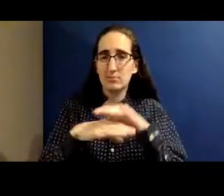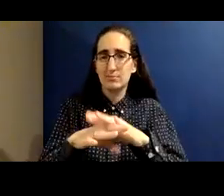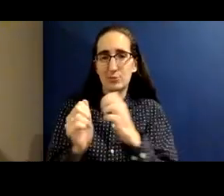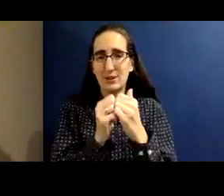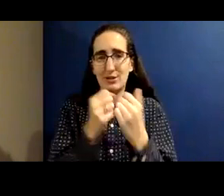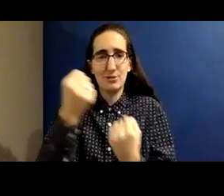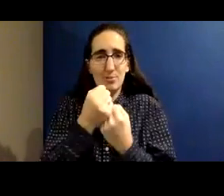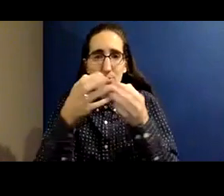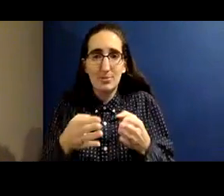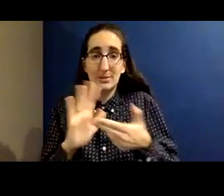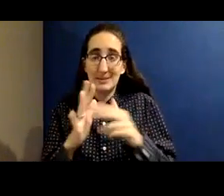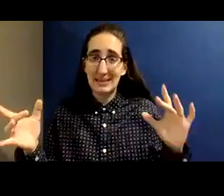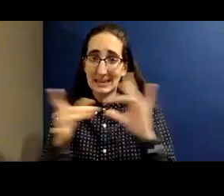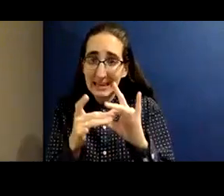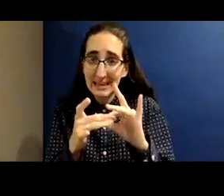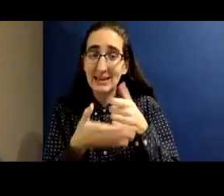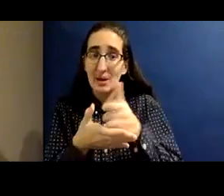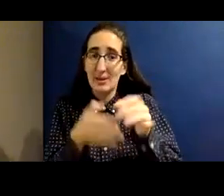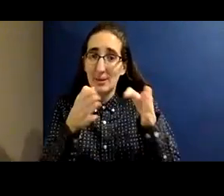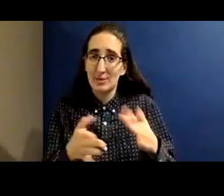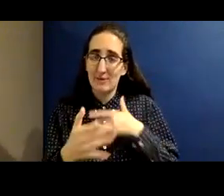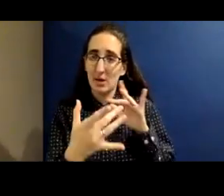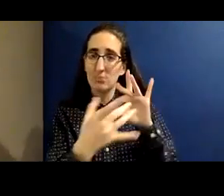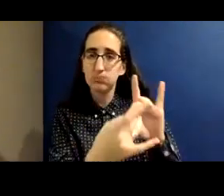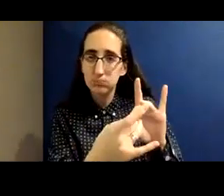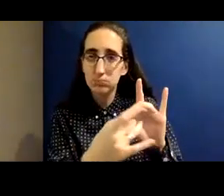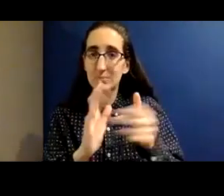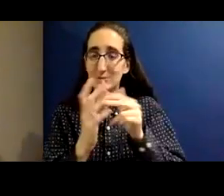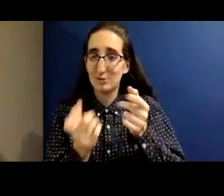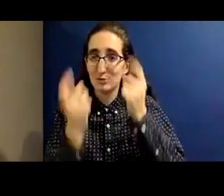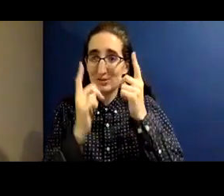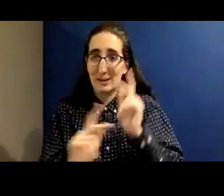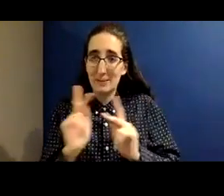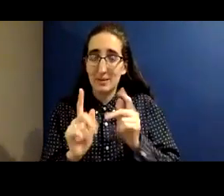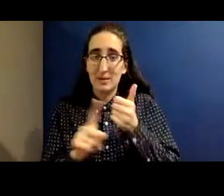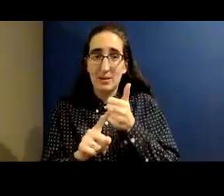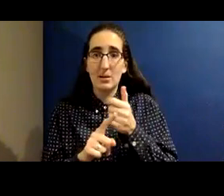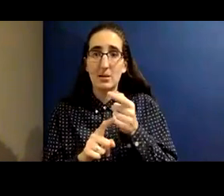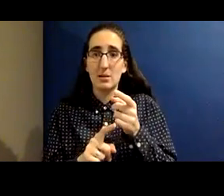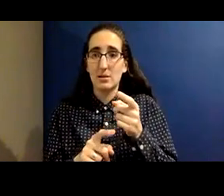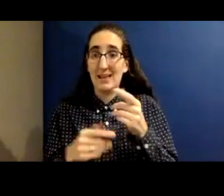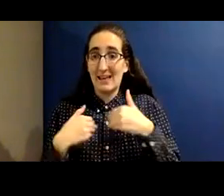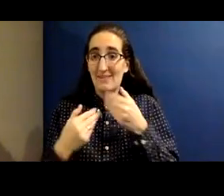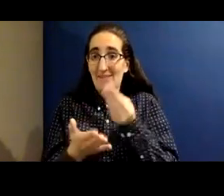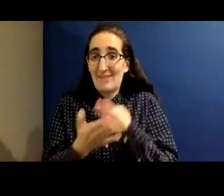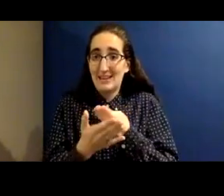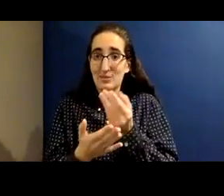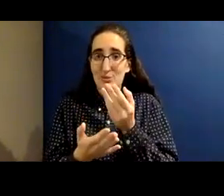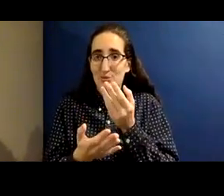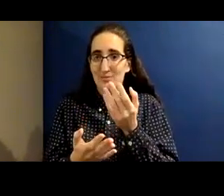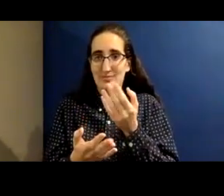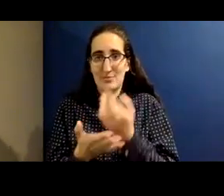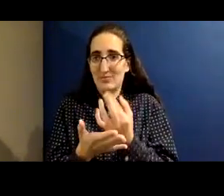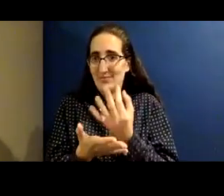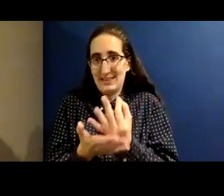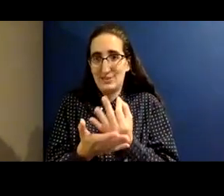means connectedness, helping someone feel connected. It means understanding that people having the financial resources to get support is